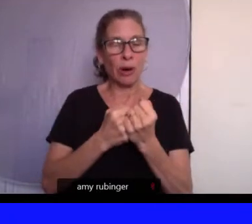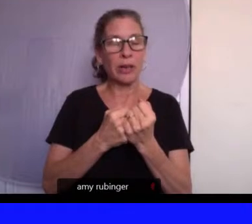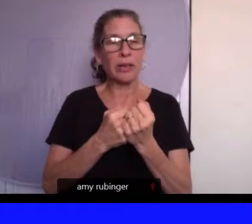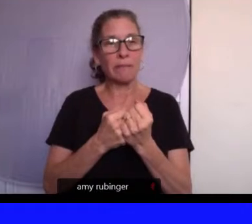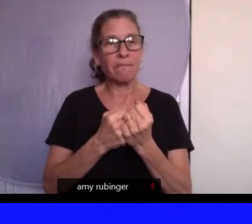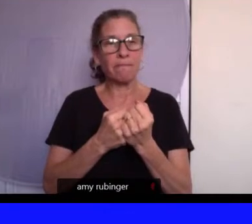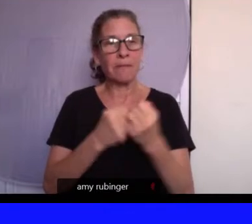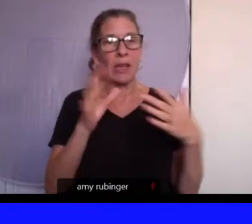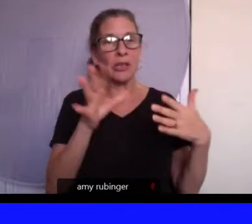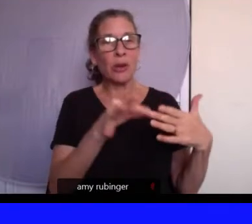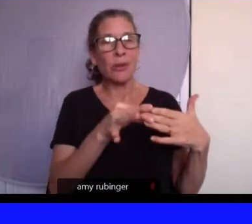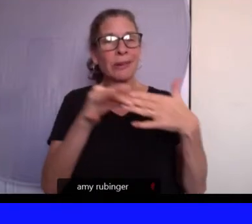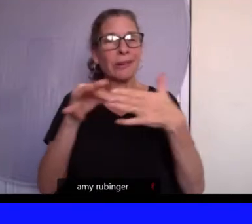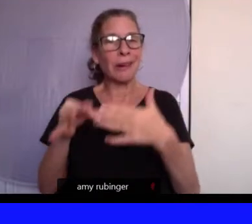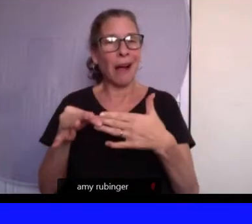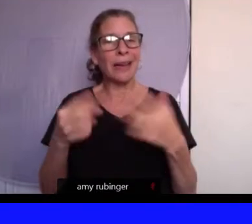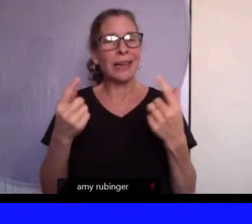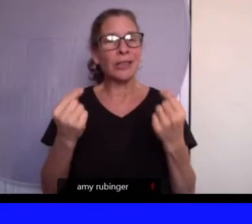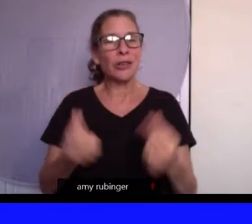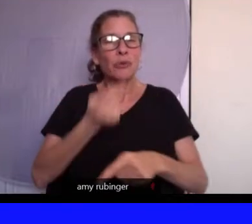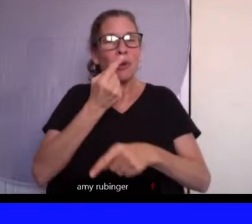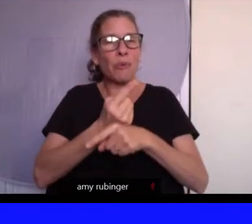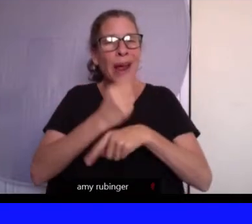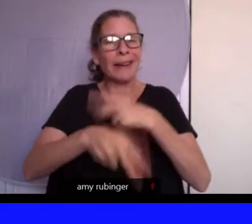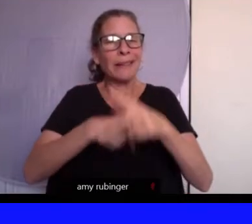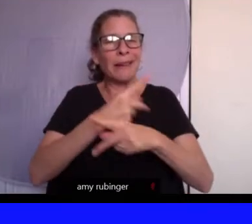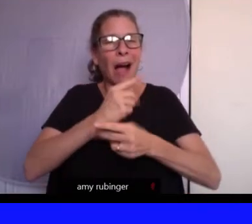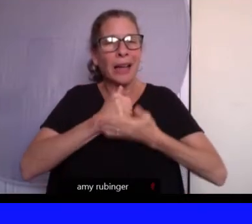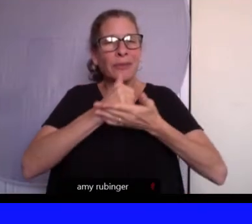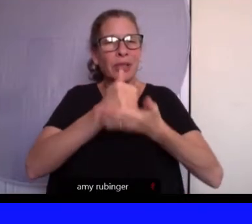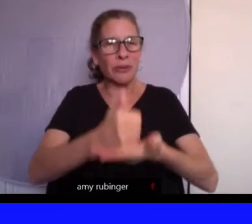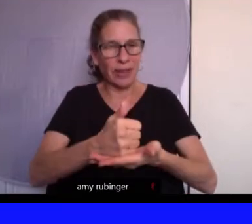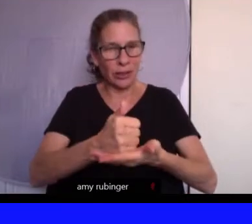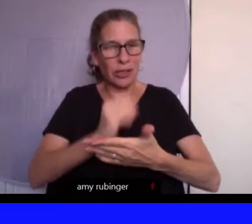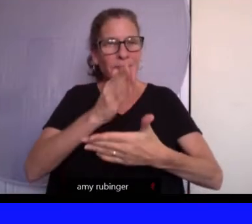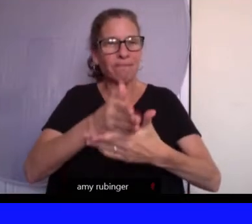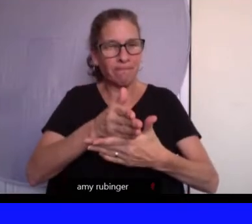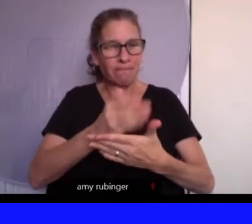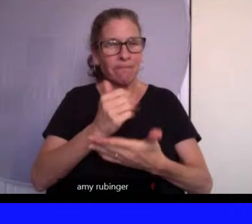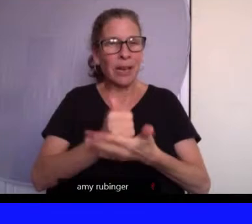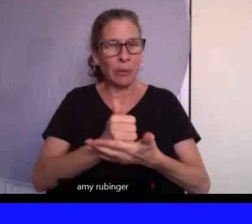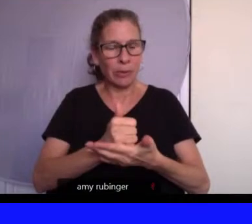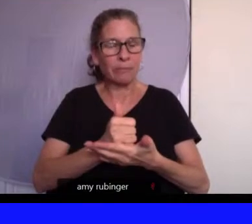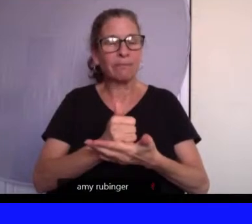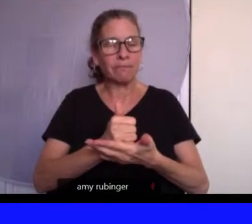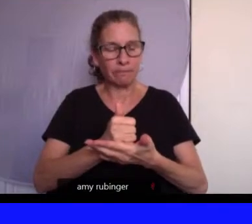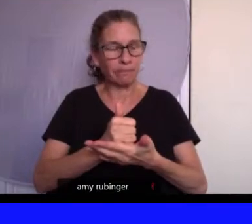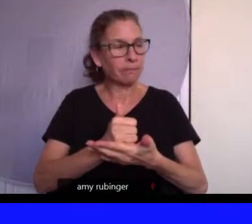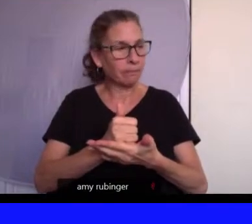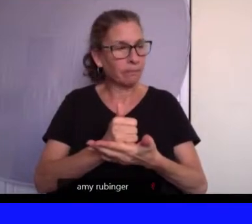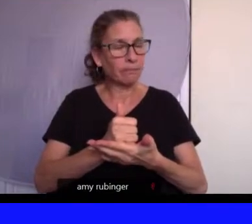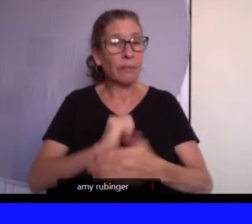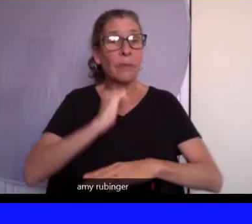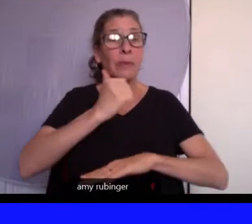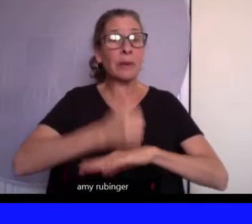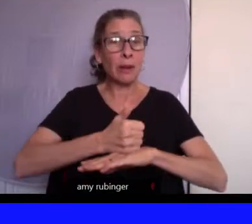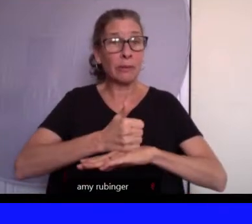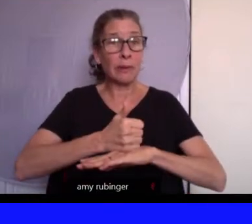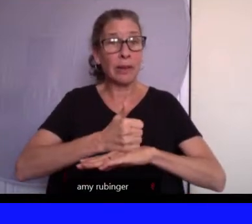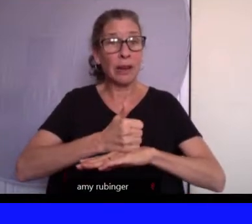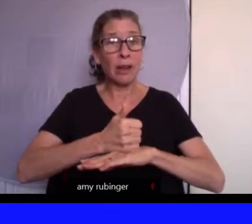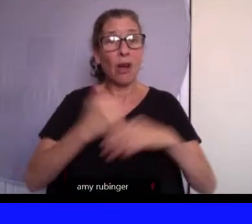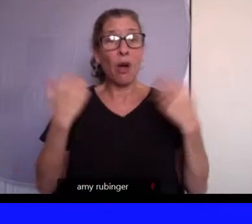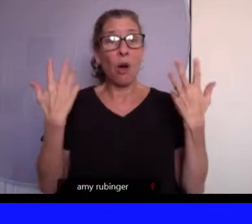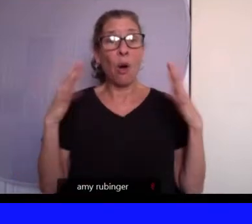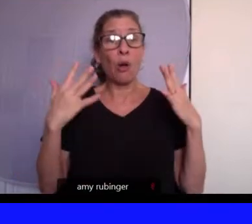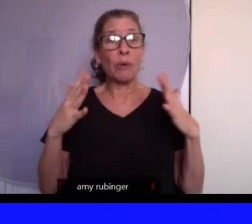modifications from business as usual in Epic that support the nursing assessments, the PCP interventions, and the